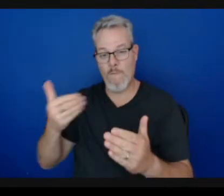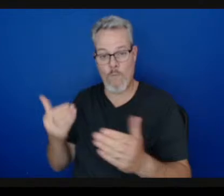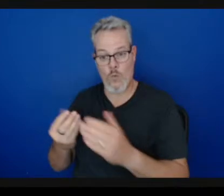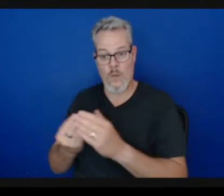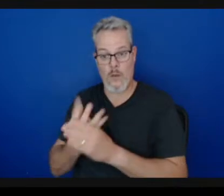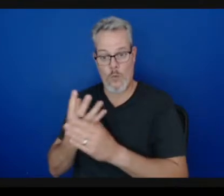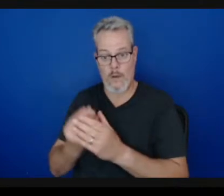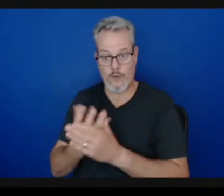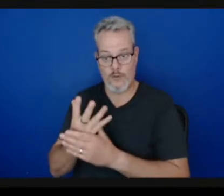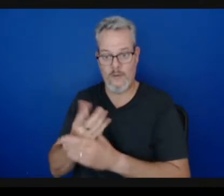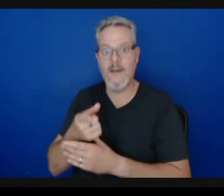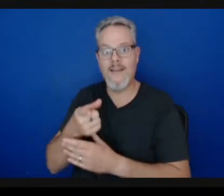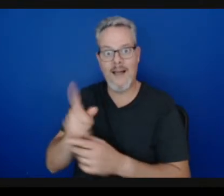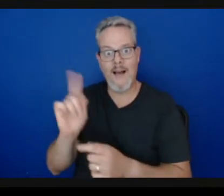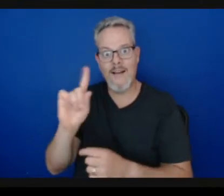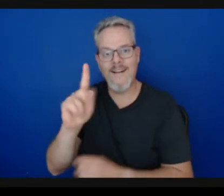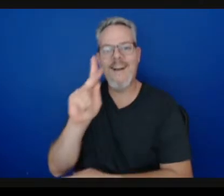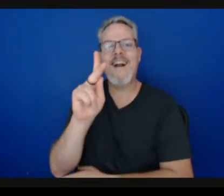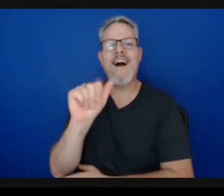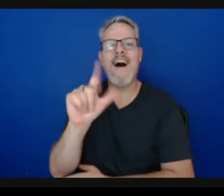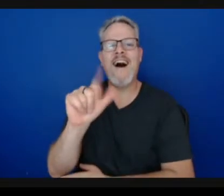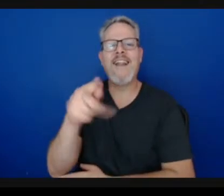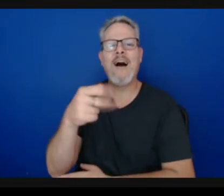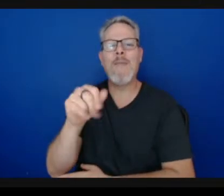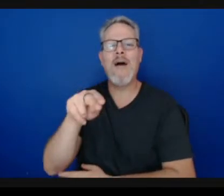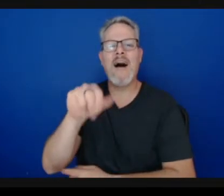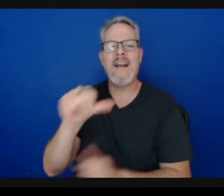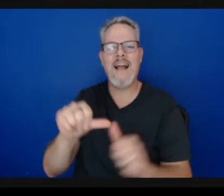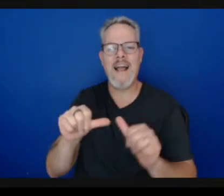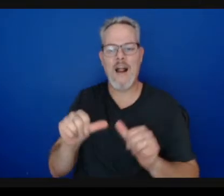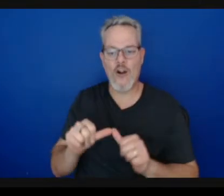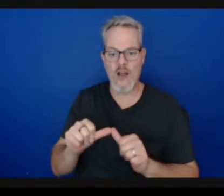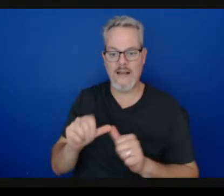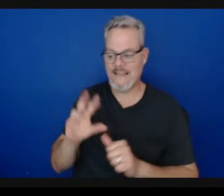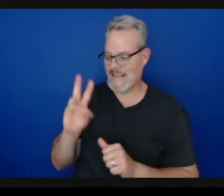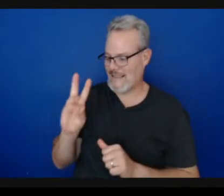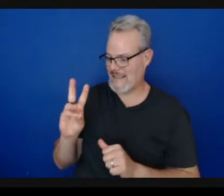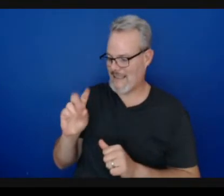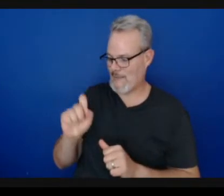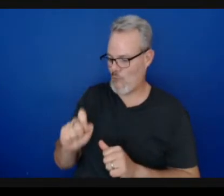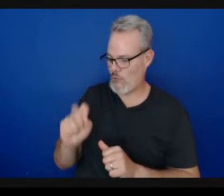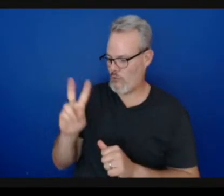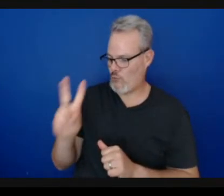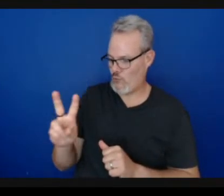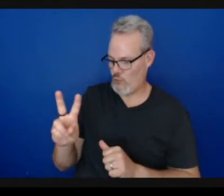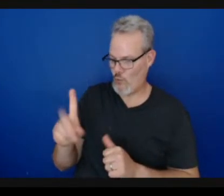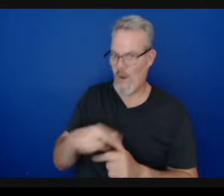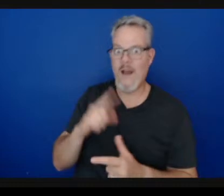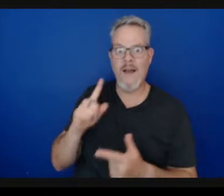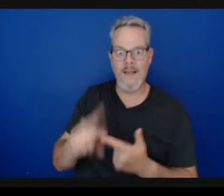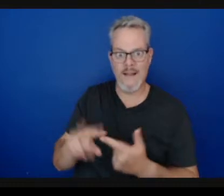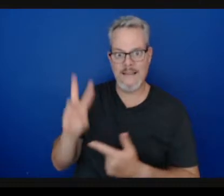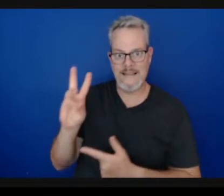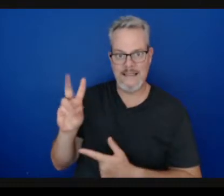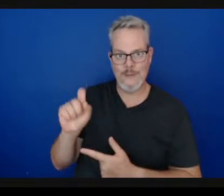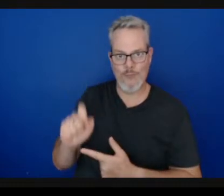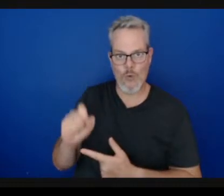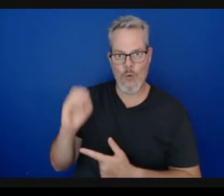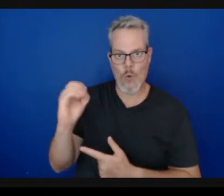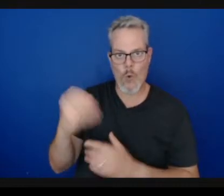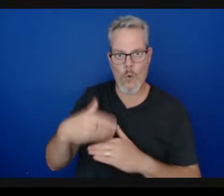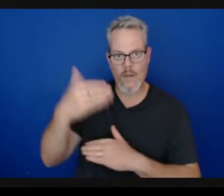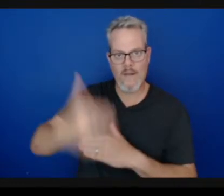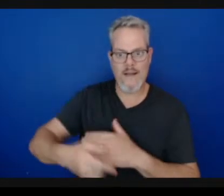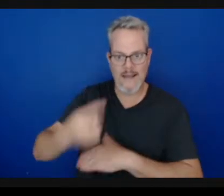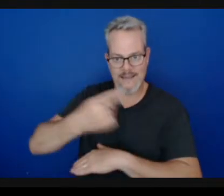is in the Kalapana area. And it was a 6.2 followed by a 6.0 shortly afterwards, maybe the next day. And